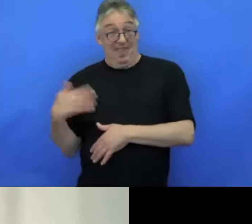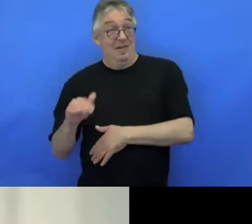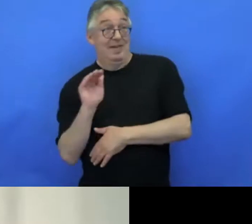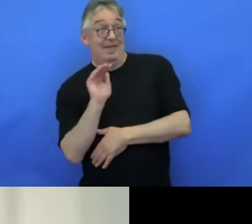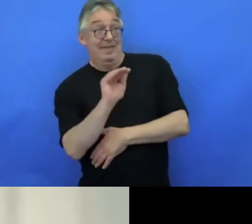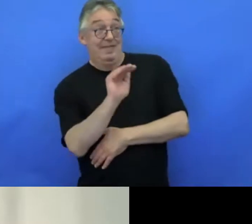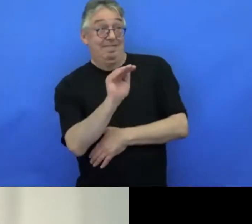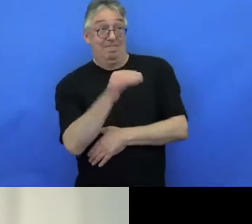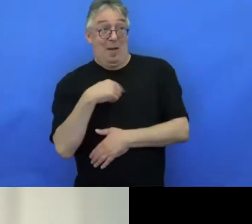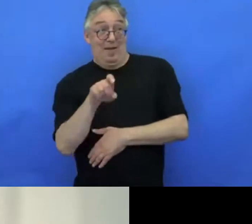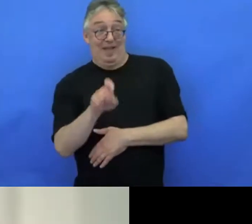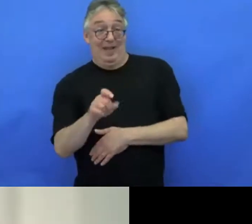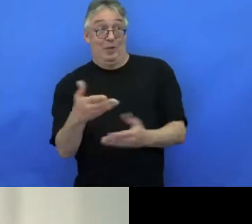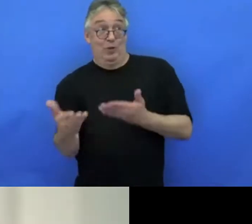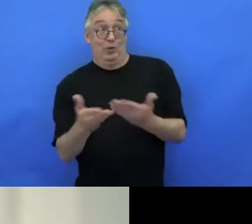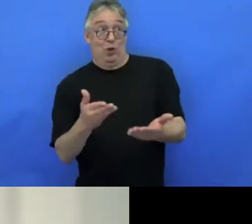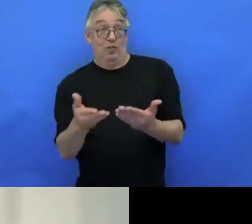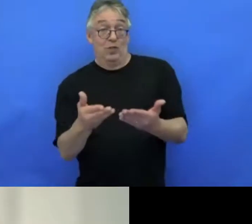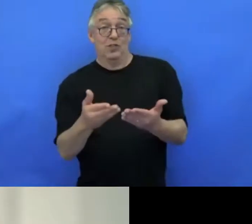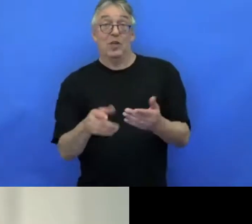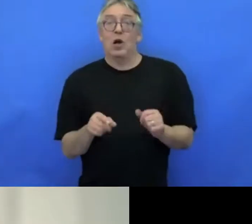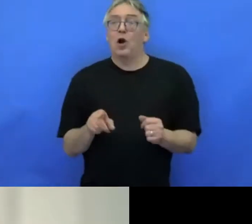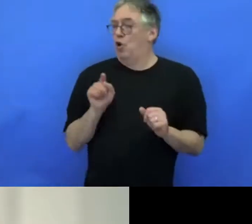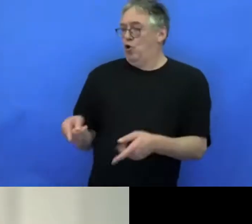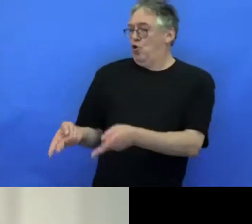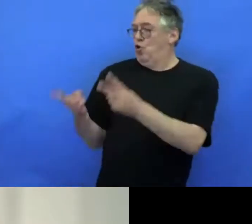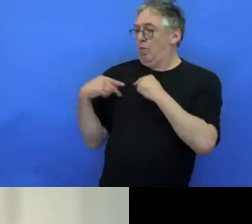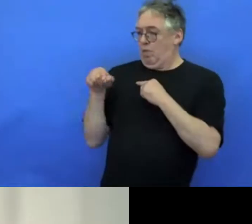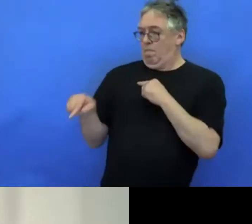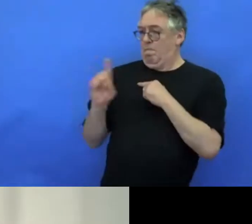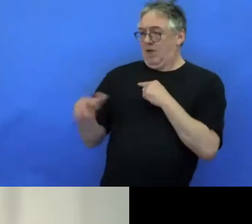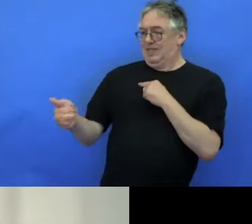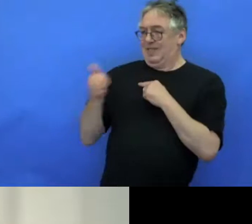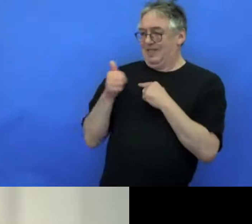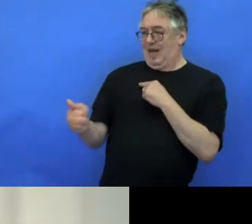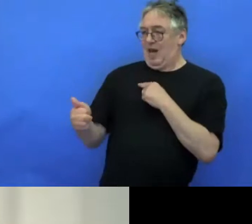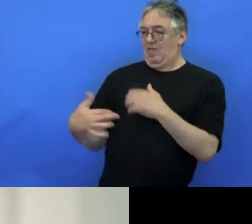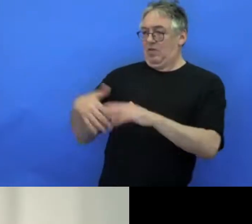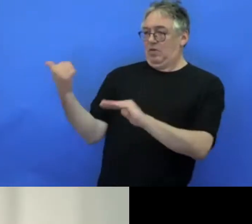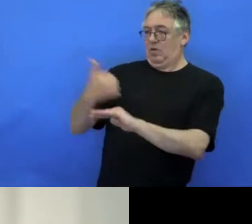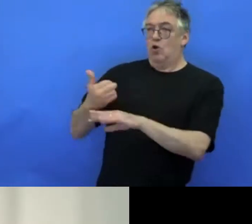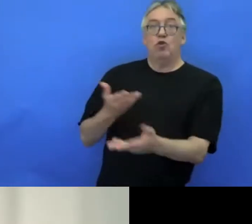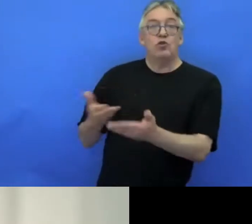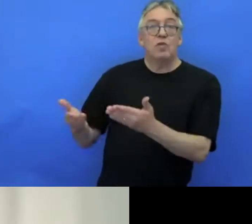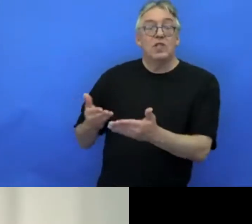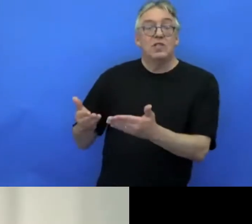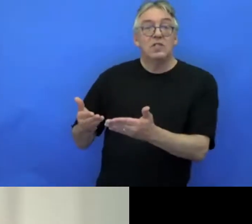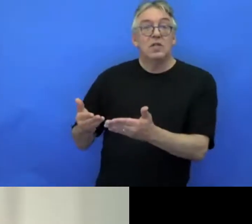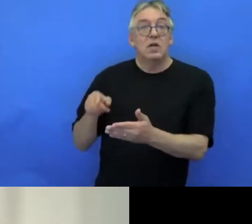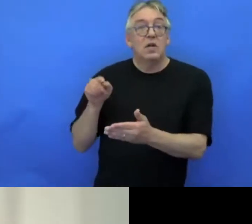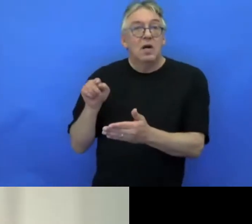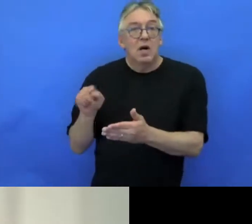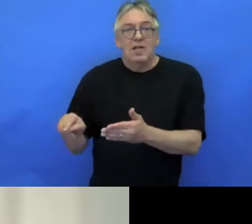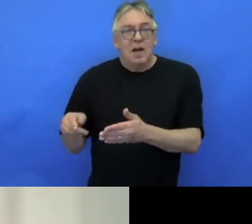a service, have been given the responsibility for operating that service. And that's taken them away from their advocacy